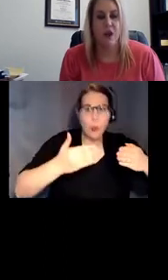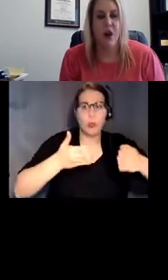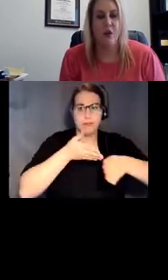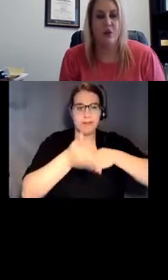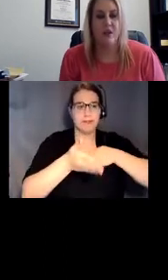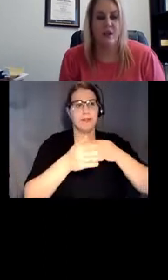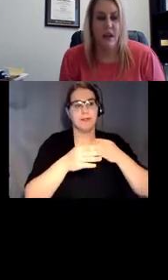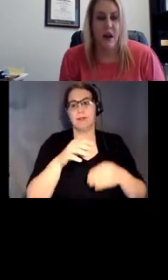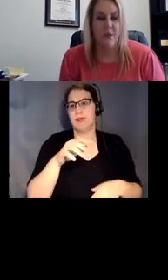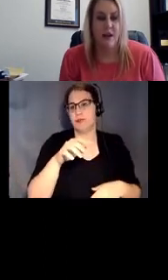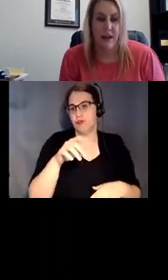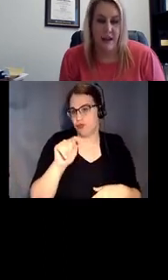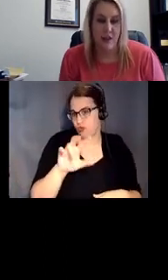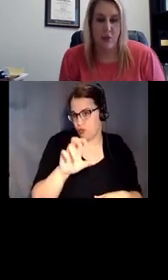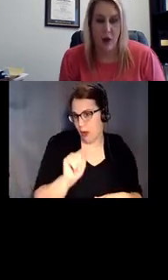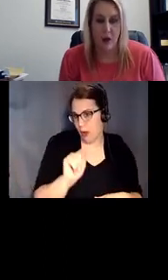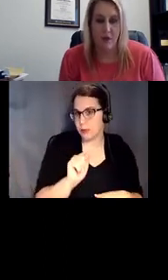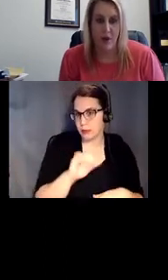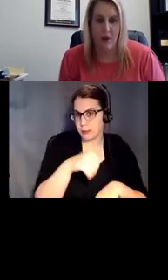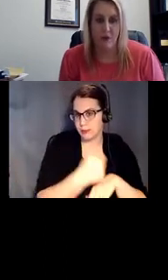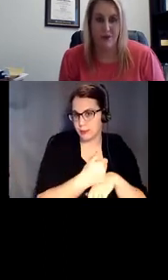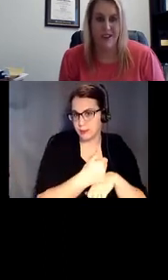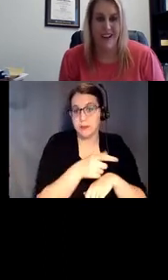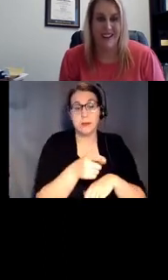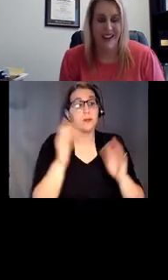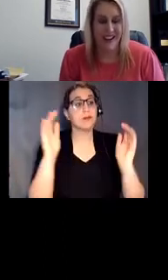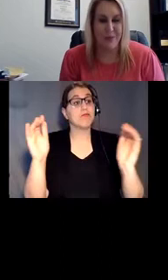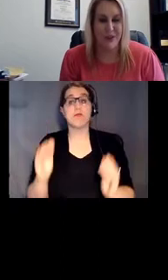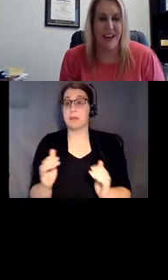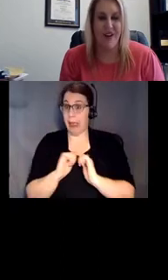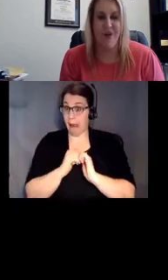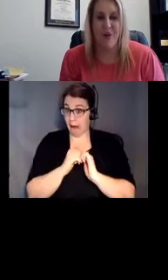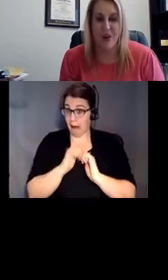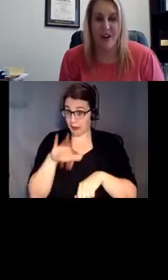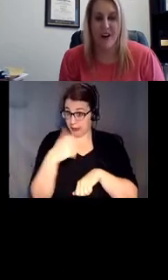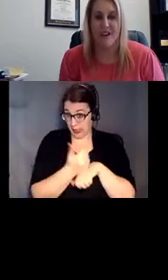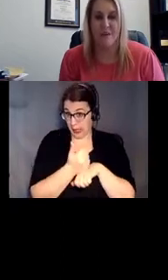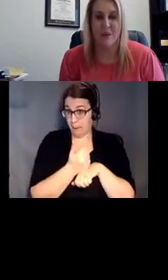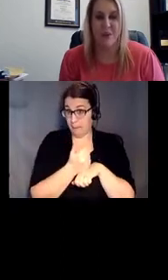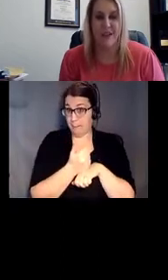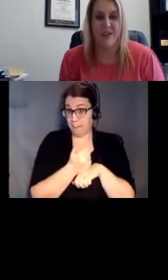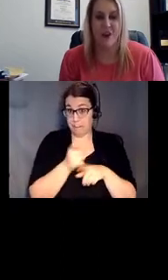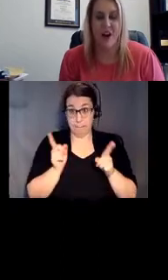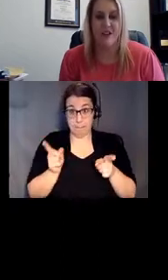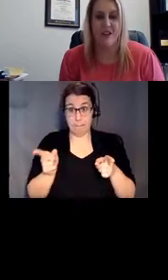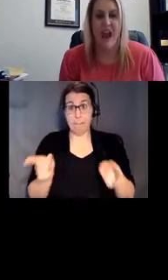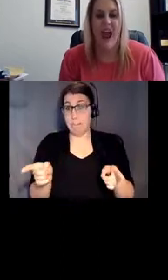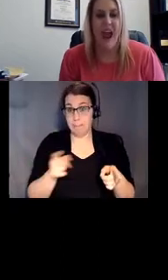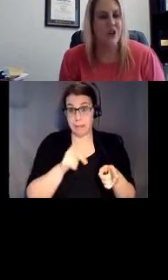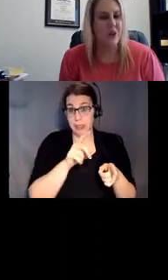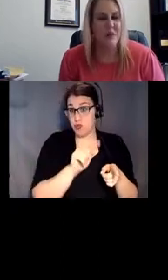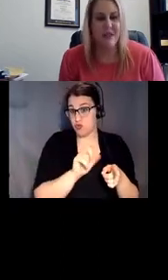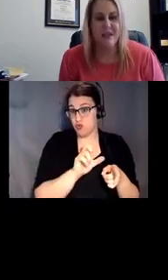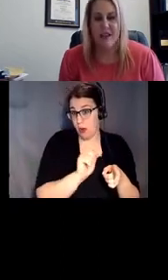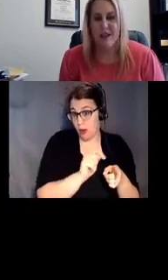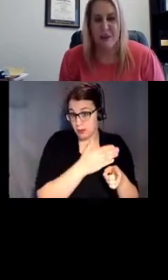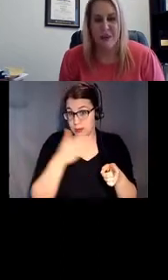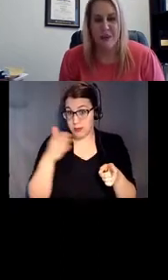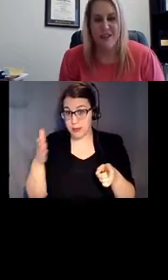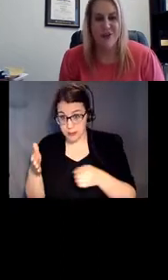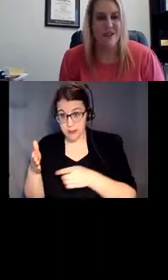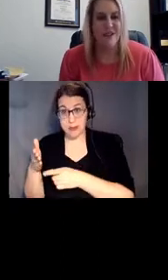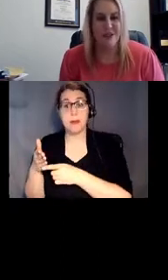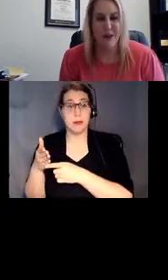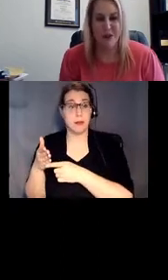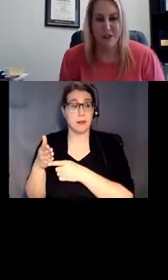where to go to set up each one of those, an ABLE account or a supplemental needs trust. And you'll hear me say